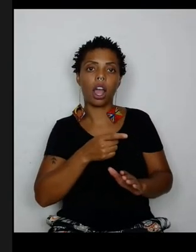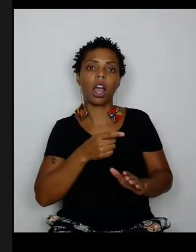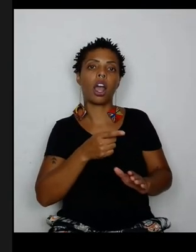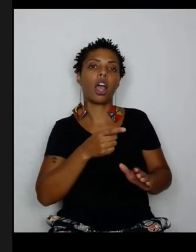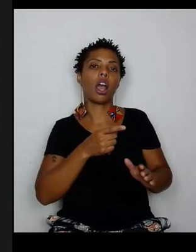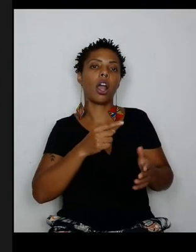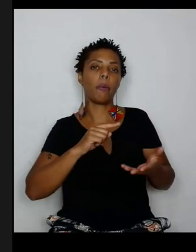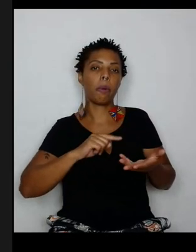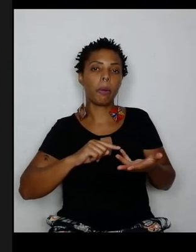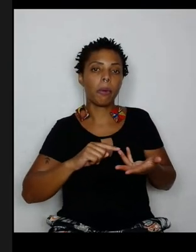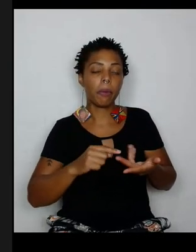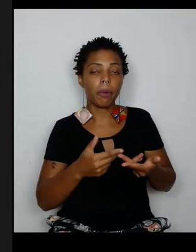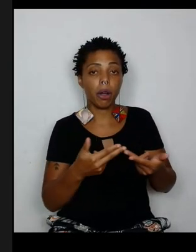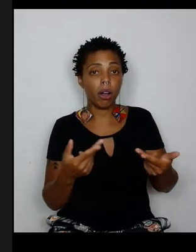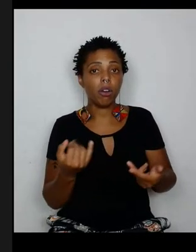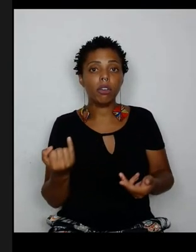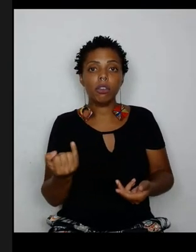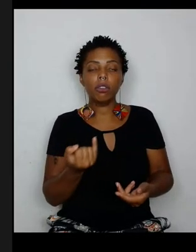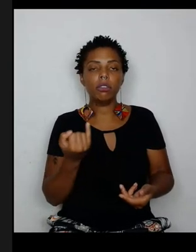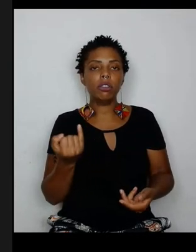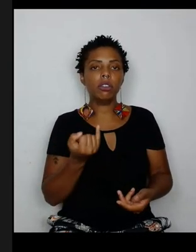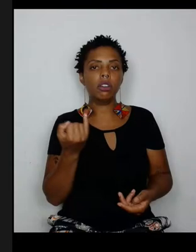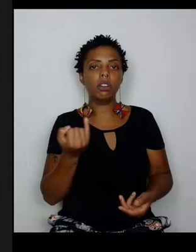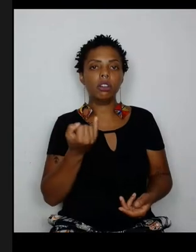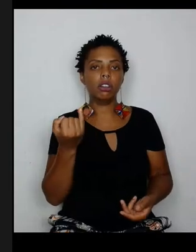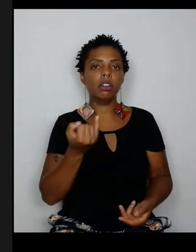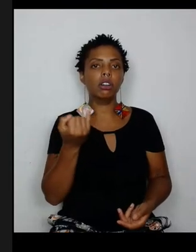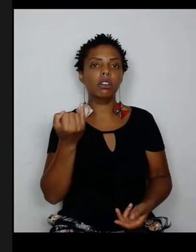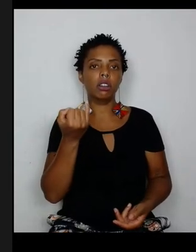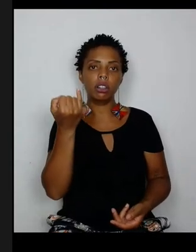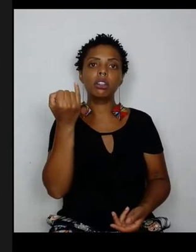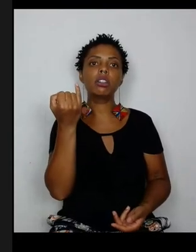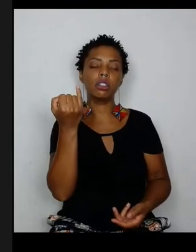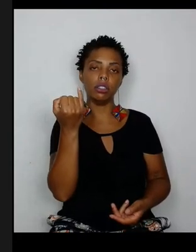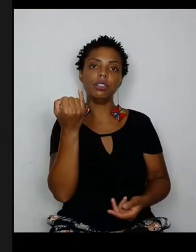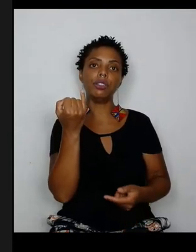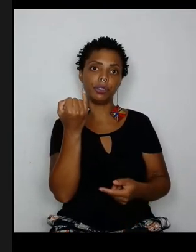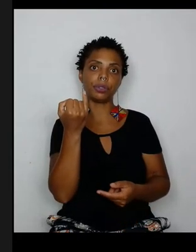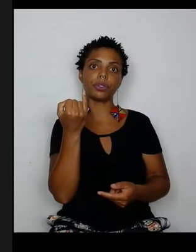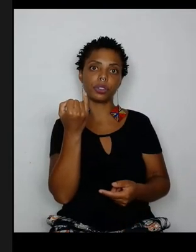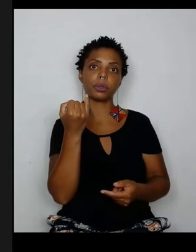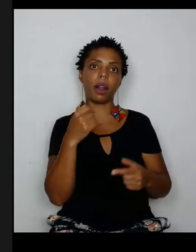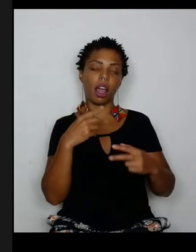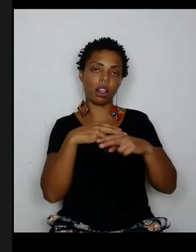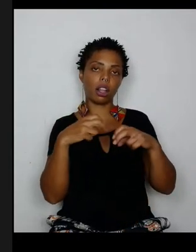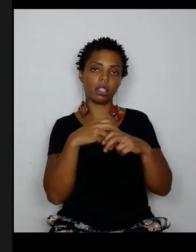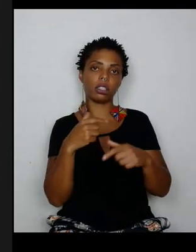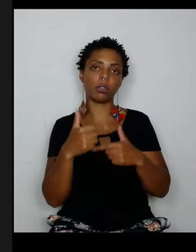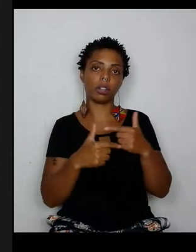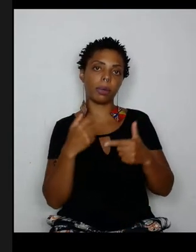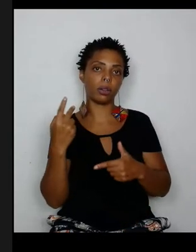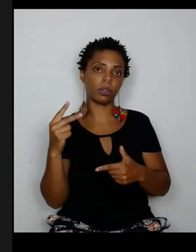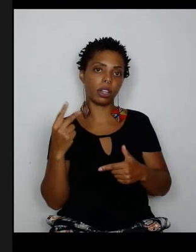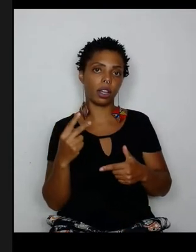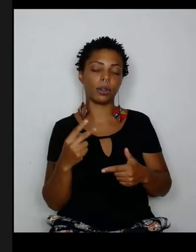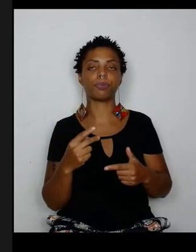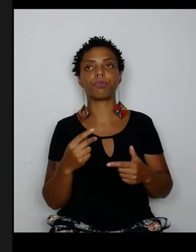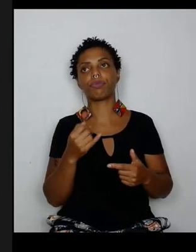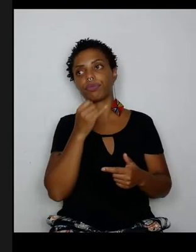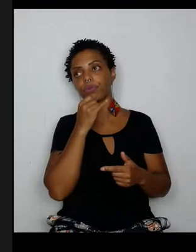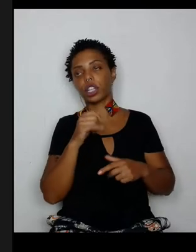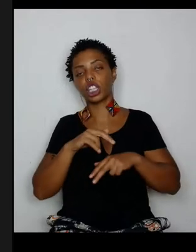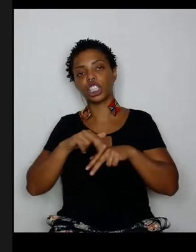which the uh transgender uh themes are highlighted those in which clearly masculinist ones are